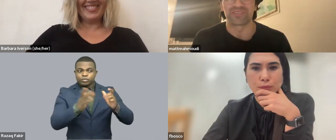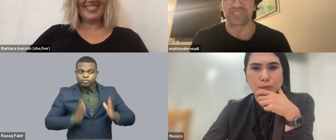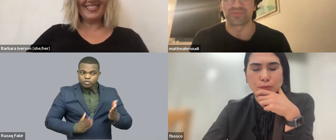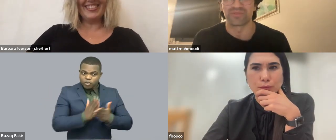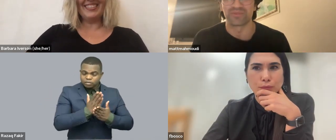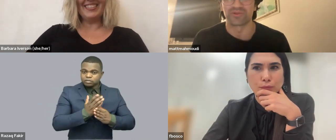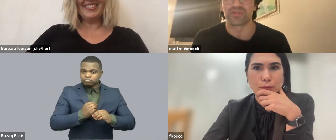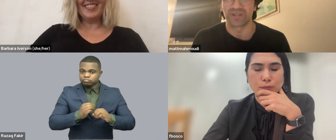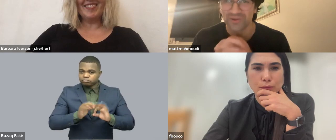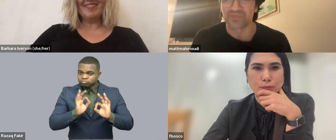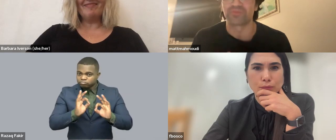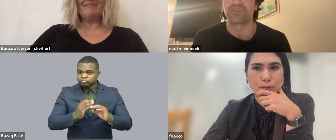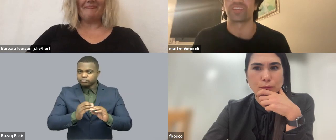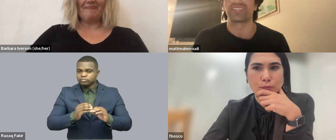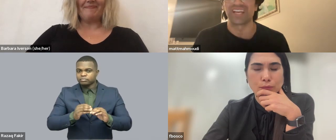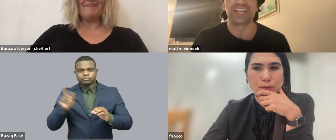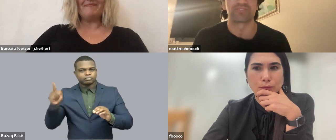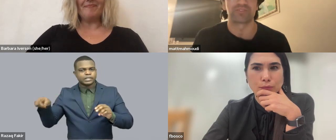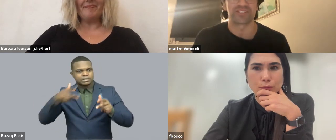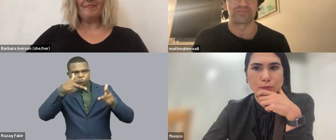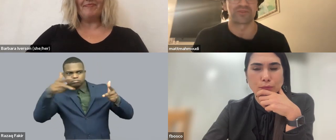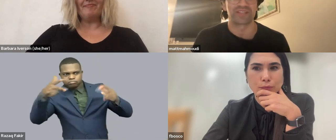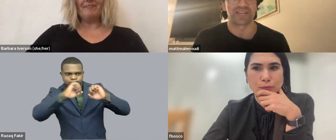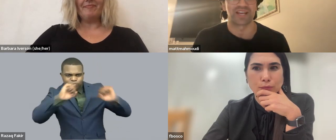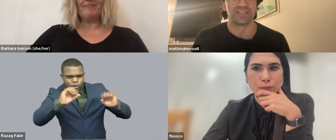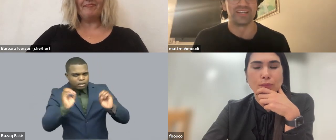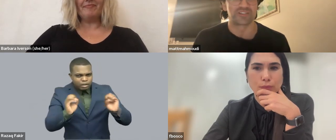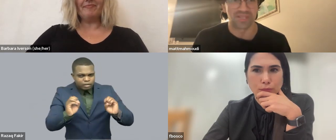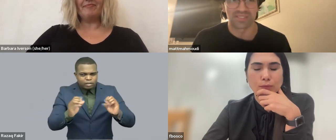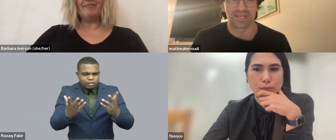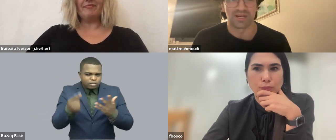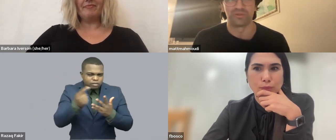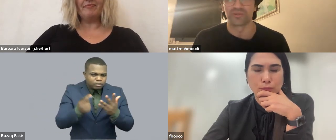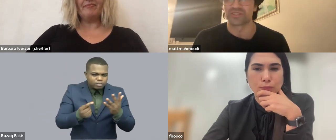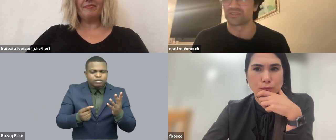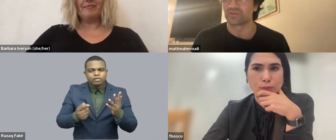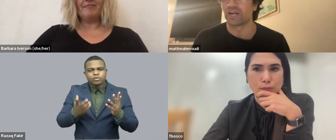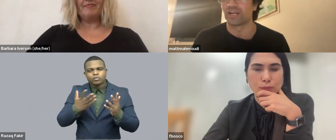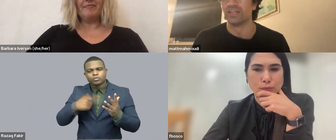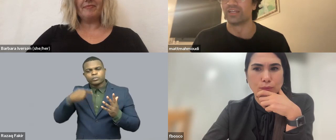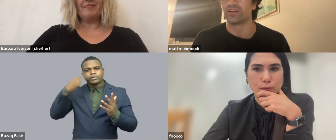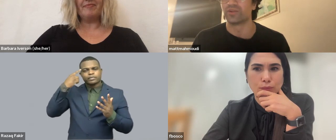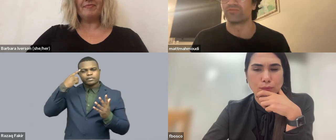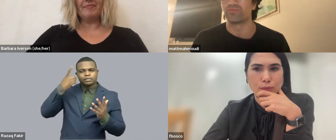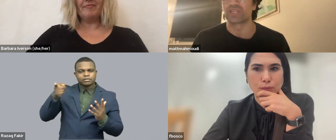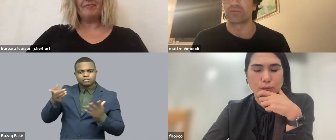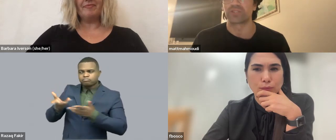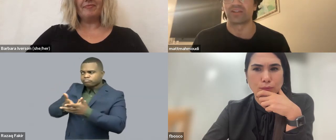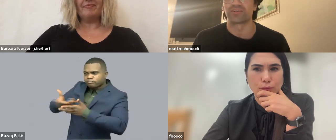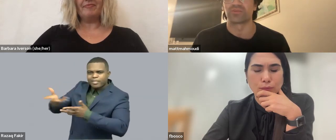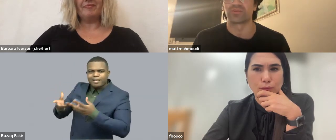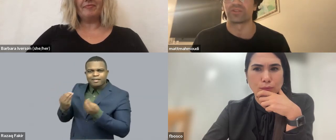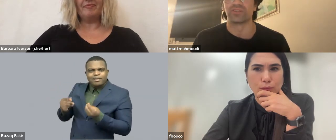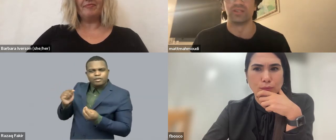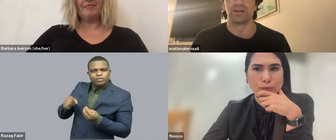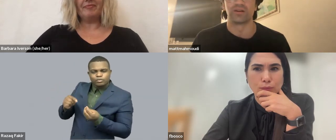I'm pushing for this prohibitive approach. But I also appreciate that getting information from the inside is tremendously helpful, which is also why we've set up